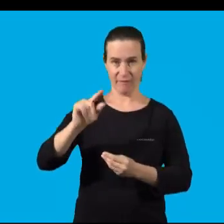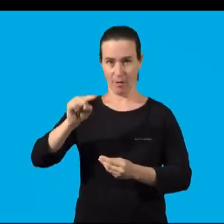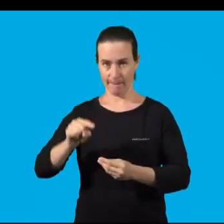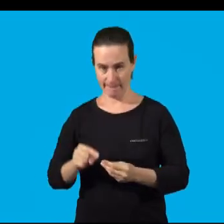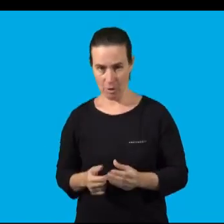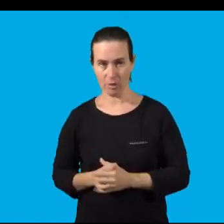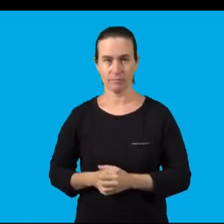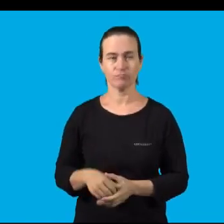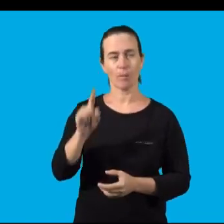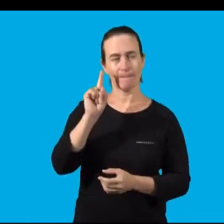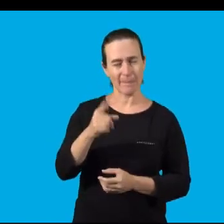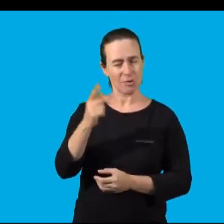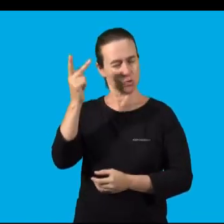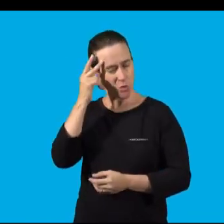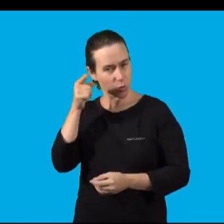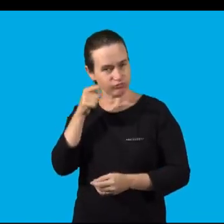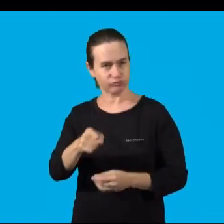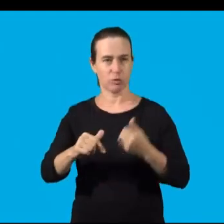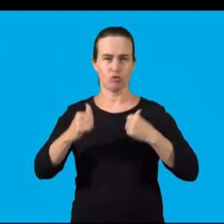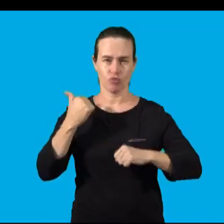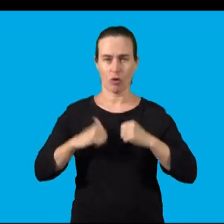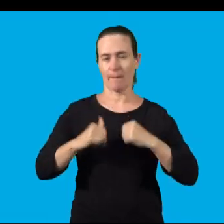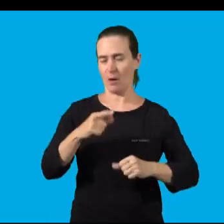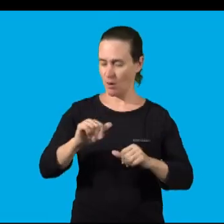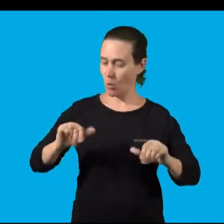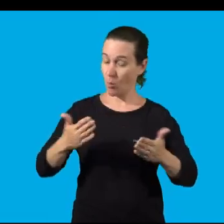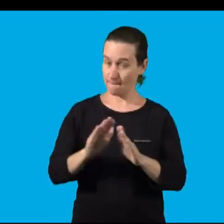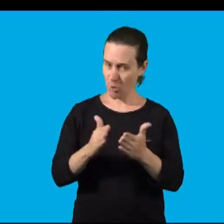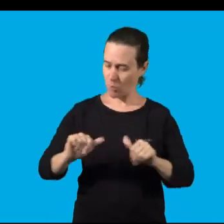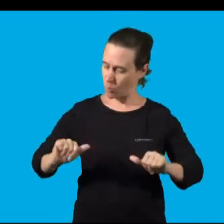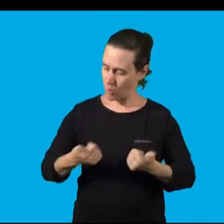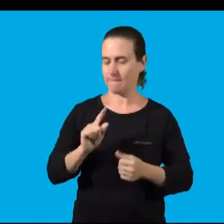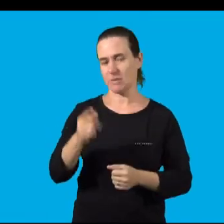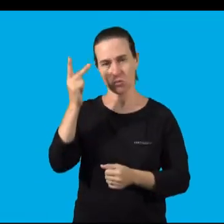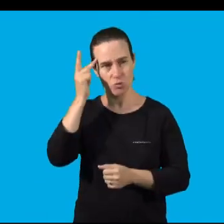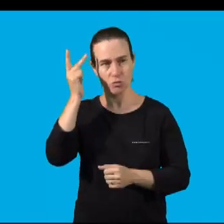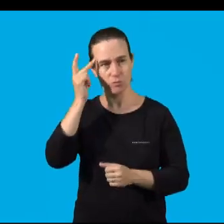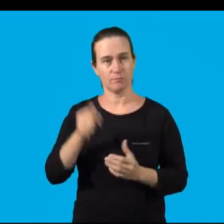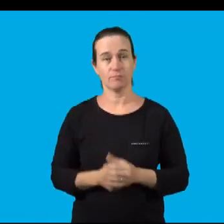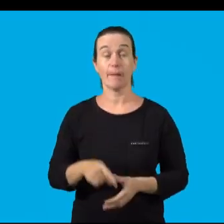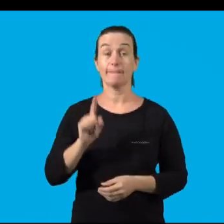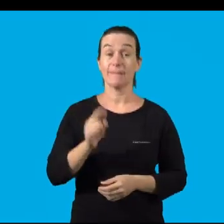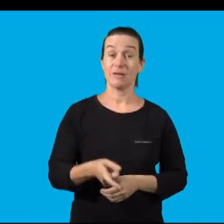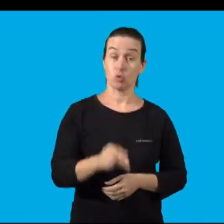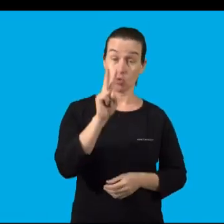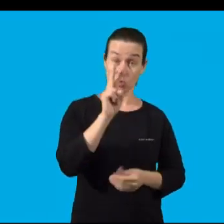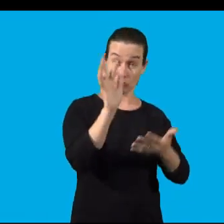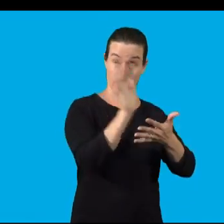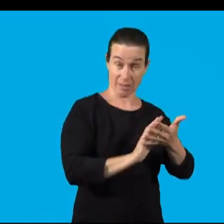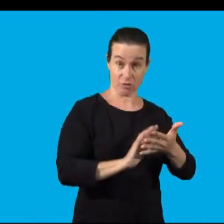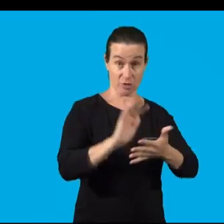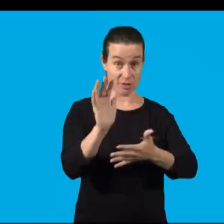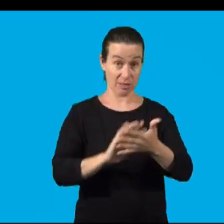To revise for this section, you must know the text extremely well. Note that there should be 2 extracts, and